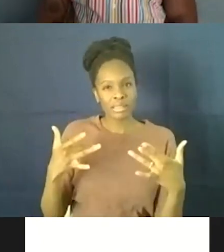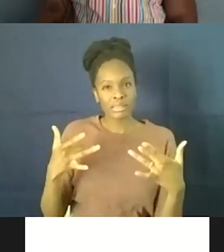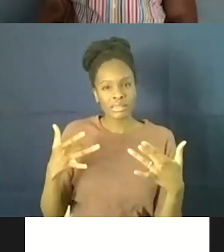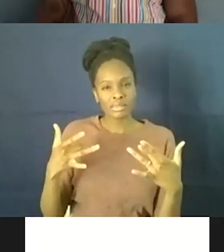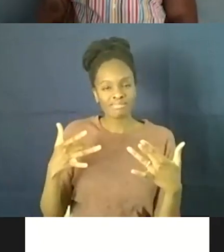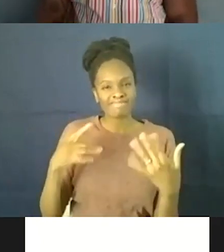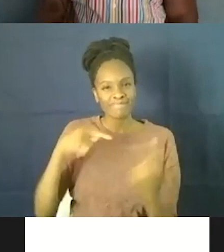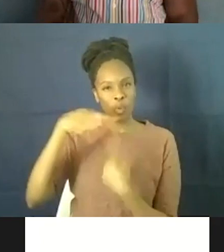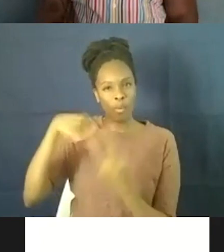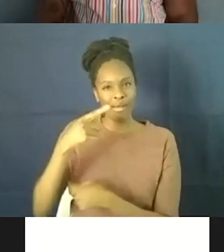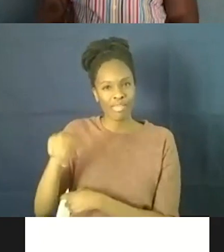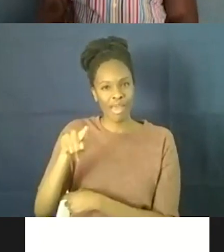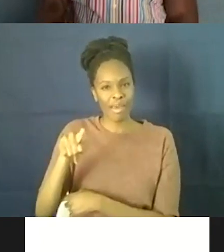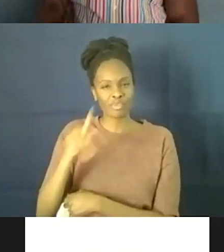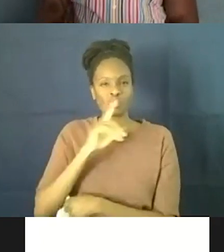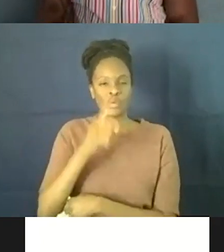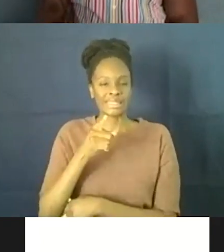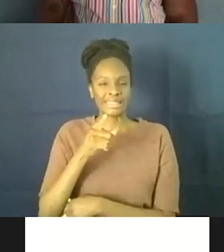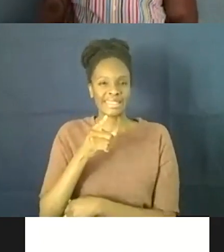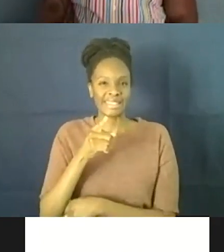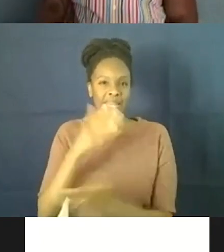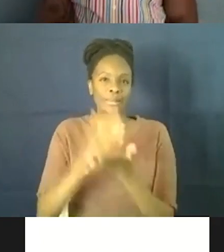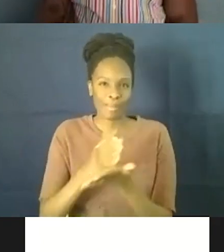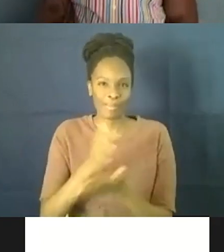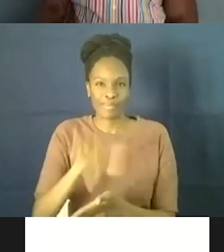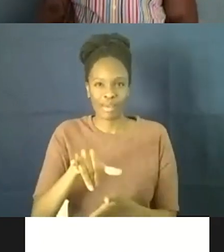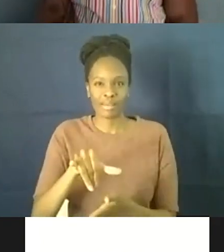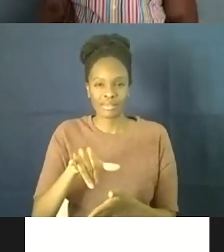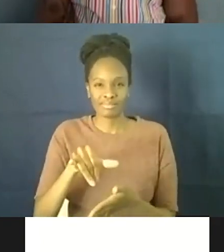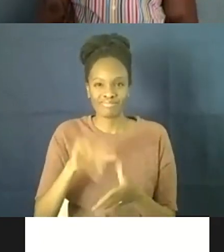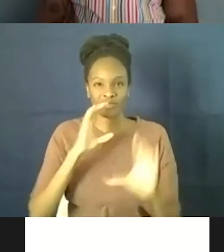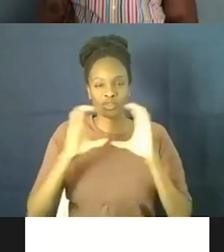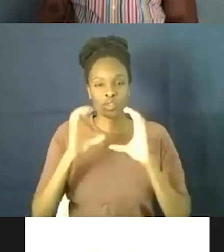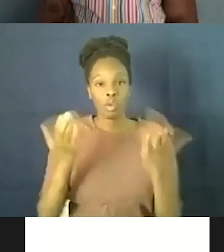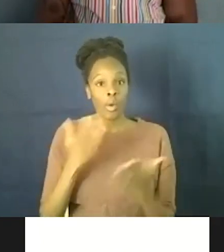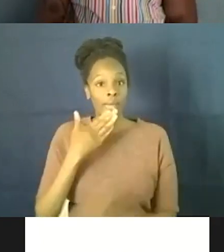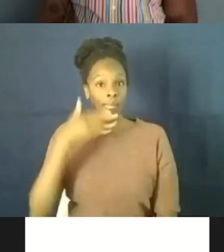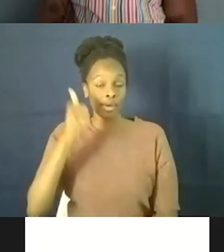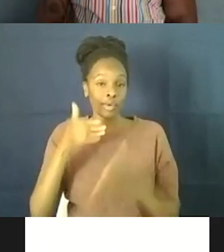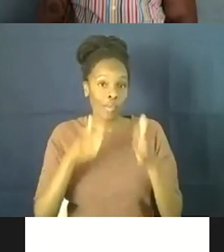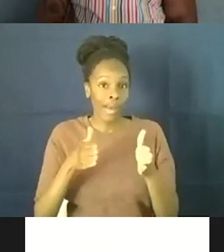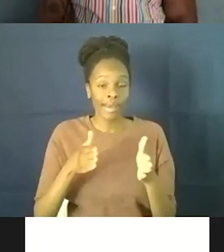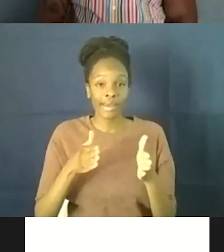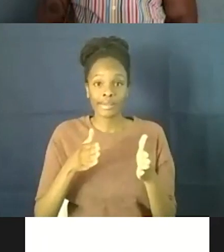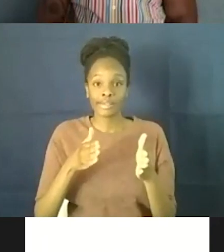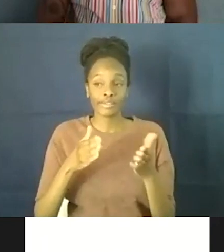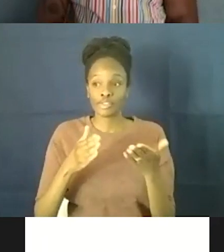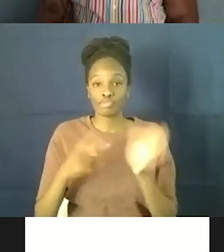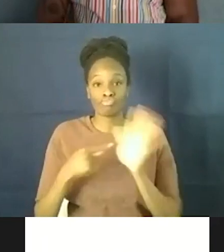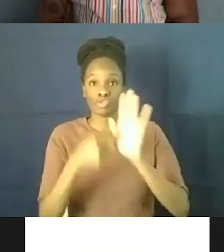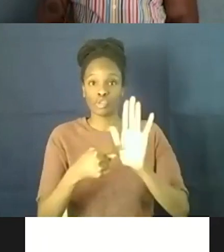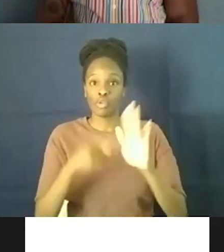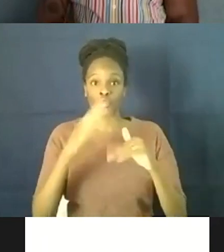surrounding them as a way to, like, suppress the conversation. And what better forum to, like, bring that to light than, like, you know, television shows where you get